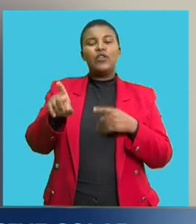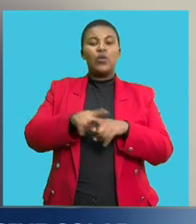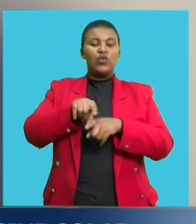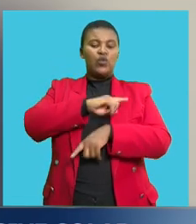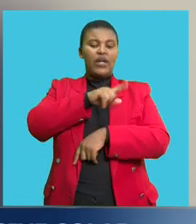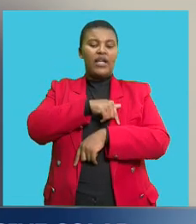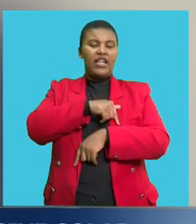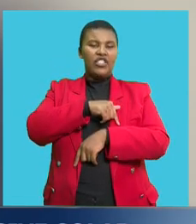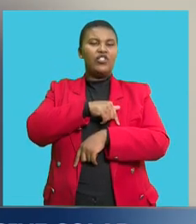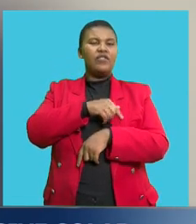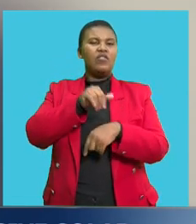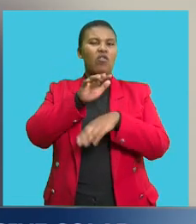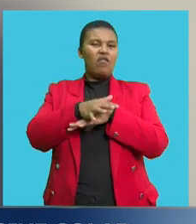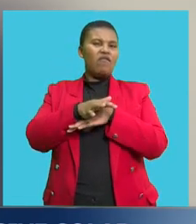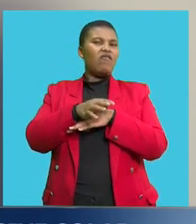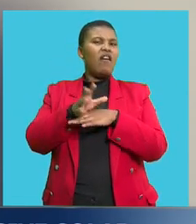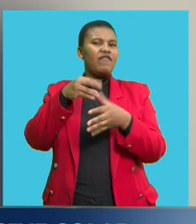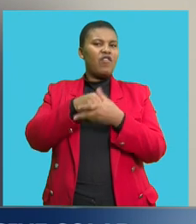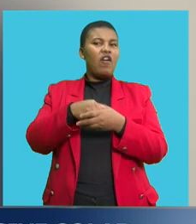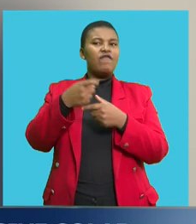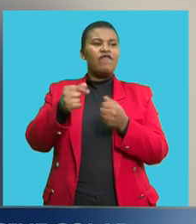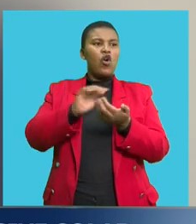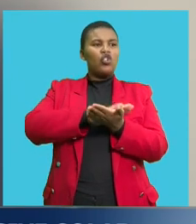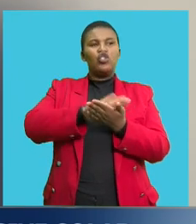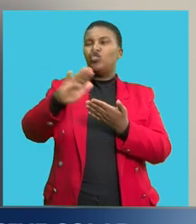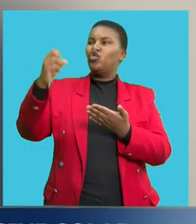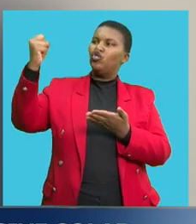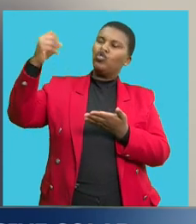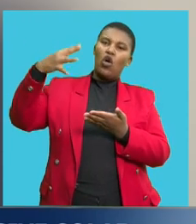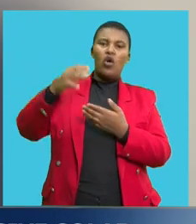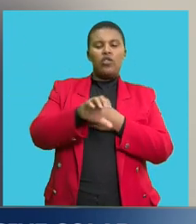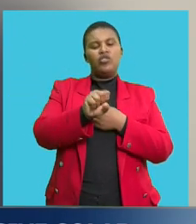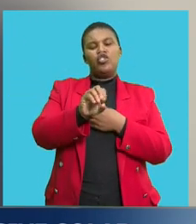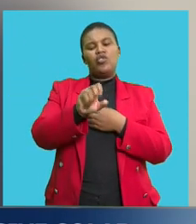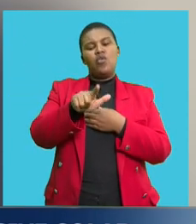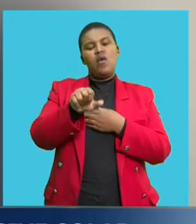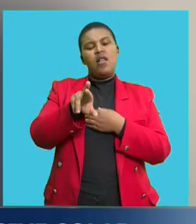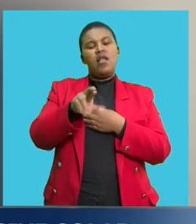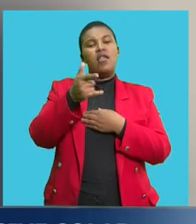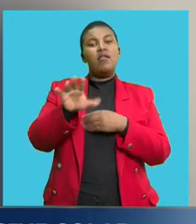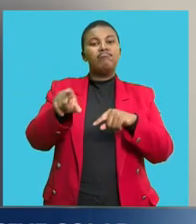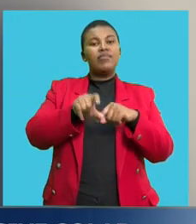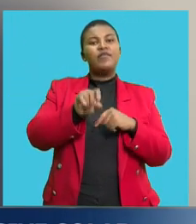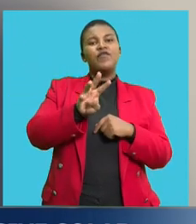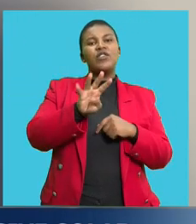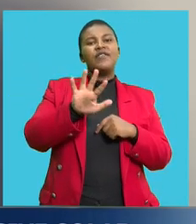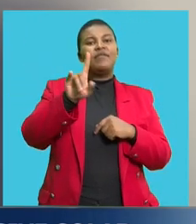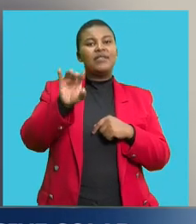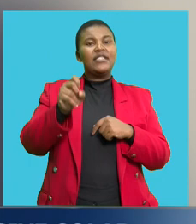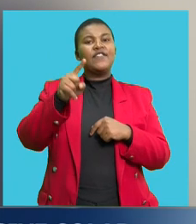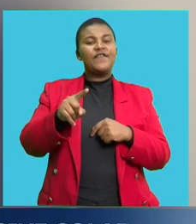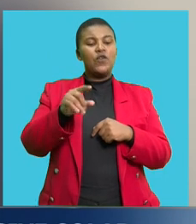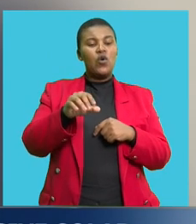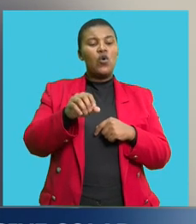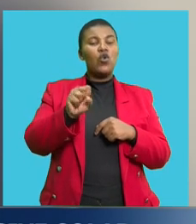premium by overinvesting in solar. And they position it like this. They say that after replacing 45% of your energy needs with solar,